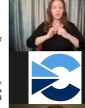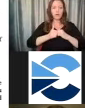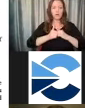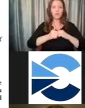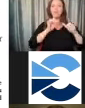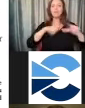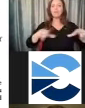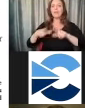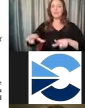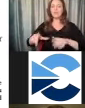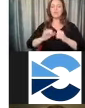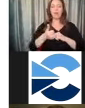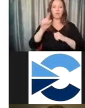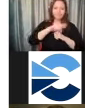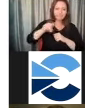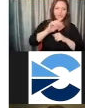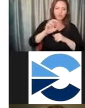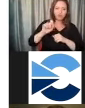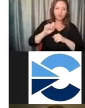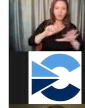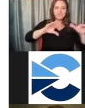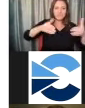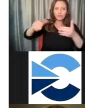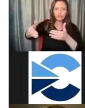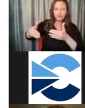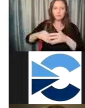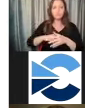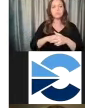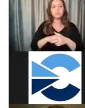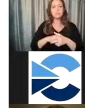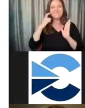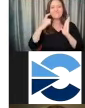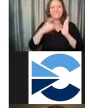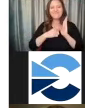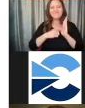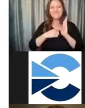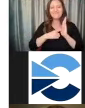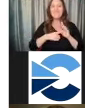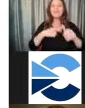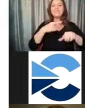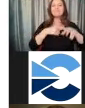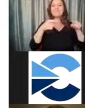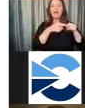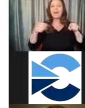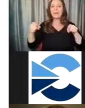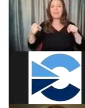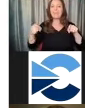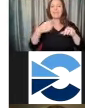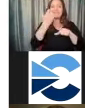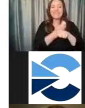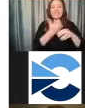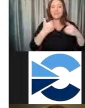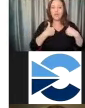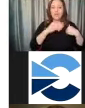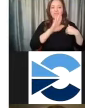in language of how these tools are introduced. So you can see in terms of the time frame that they ask, each one has